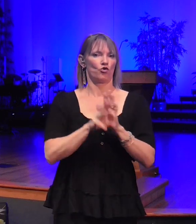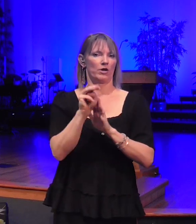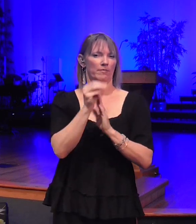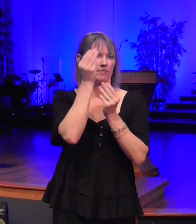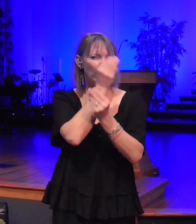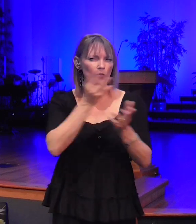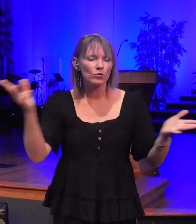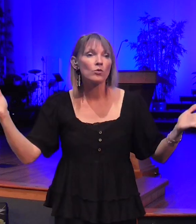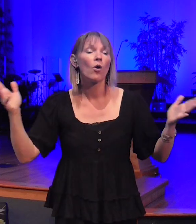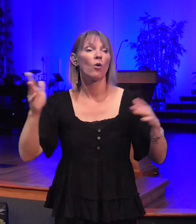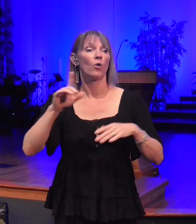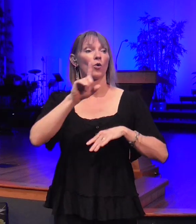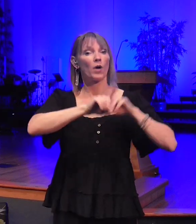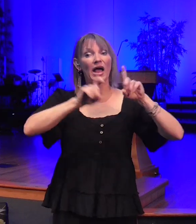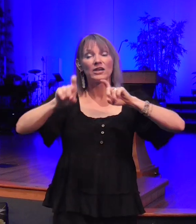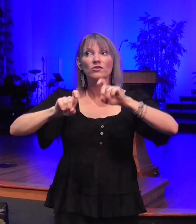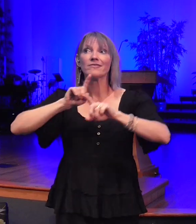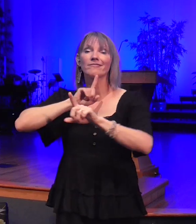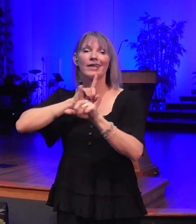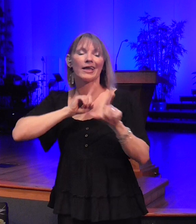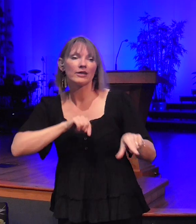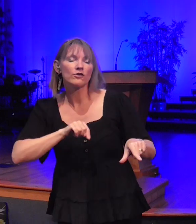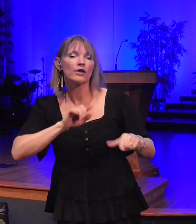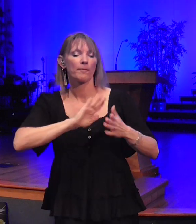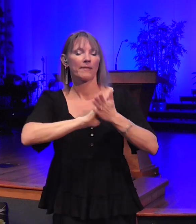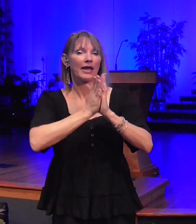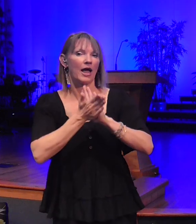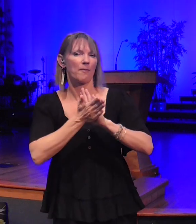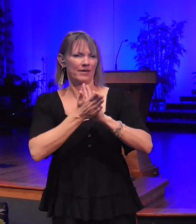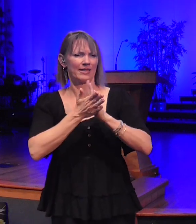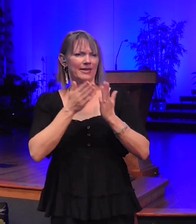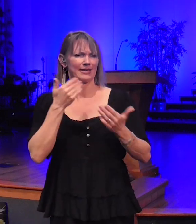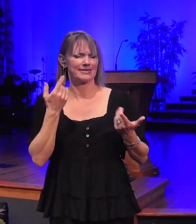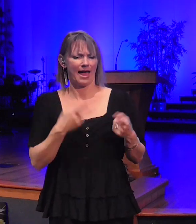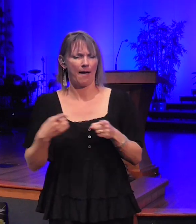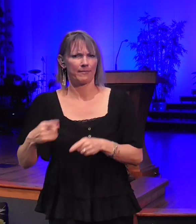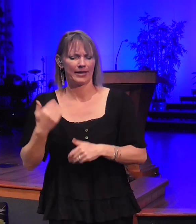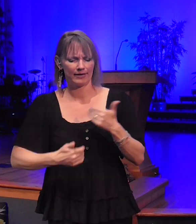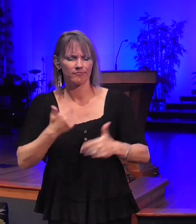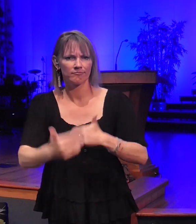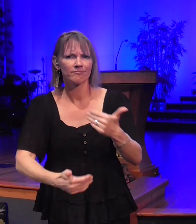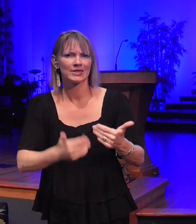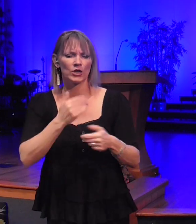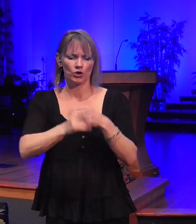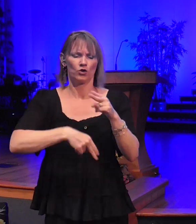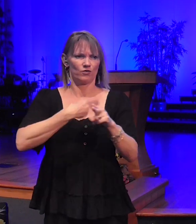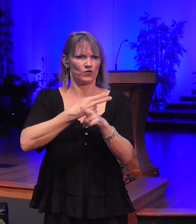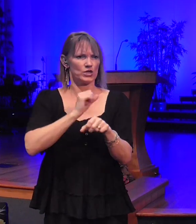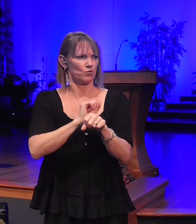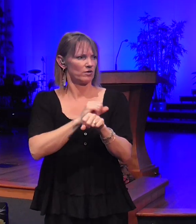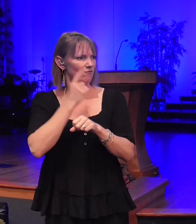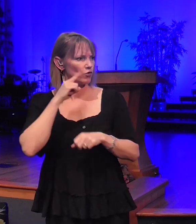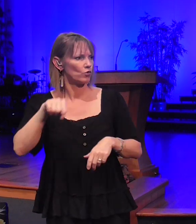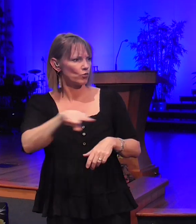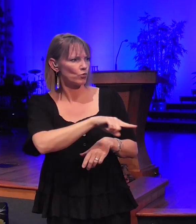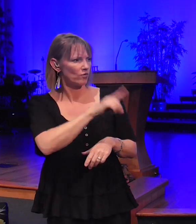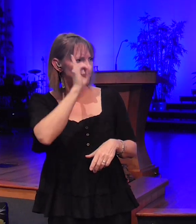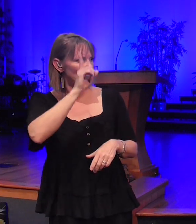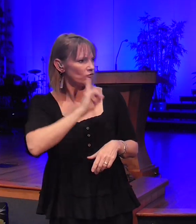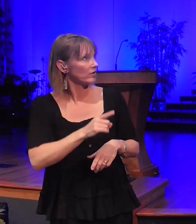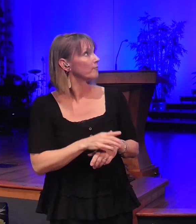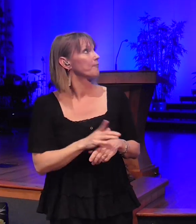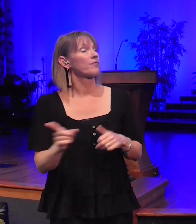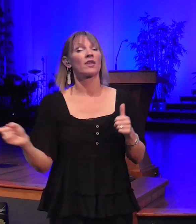to your questions and your becoming is in motion, that the universe is indeed working for you. And the first, we've all heard